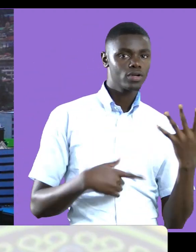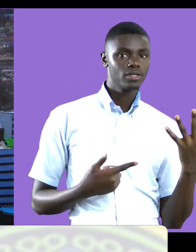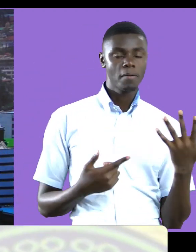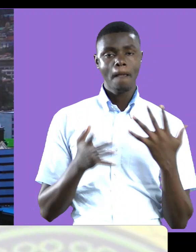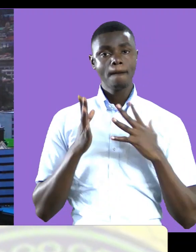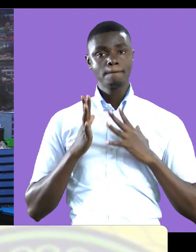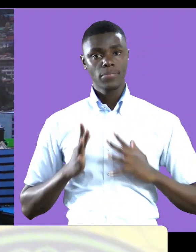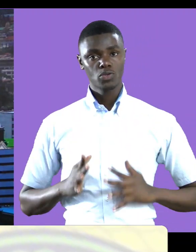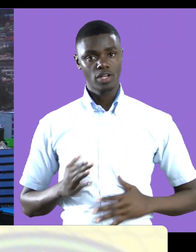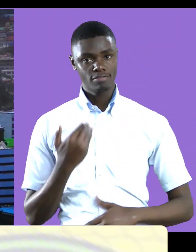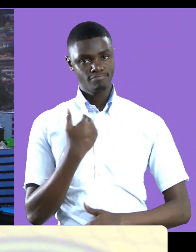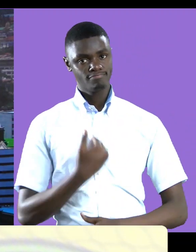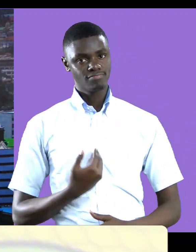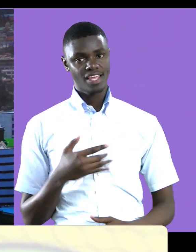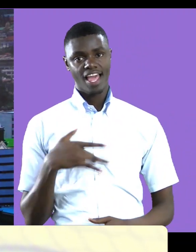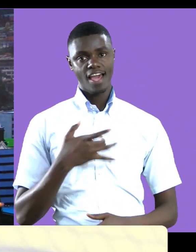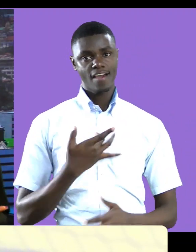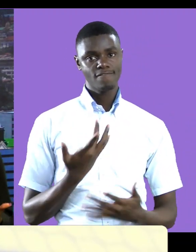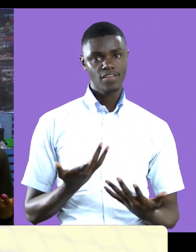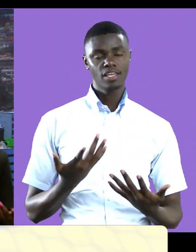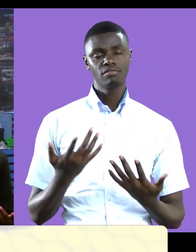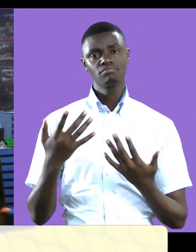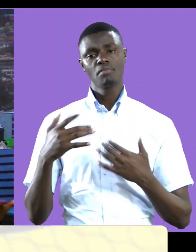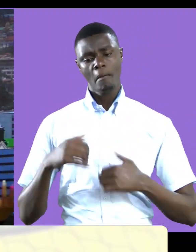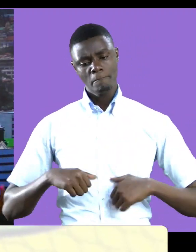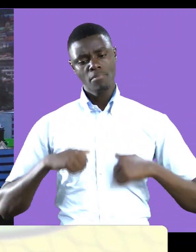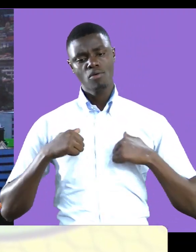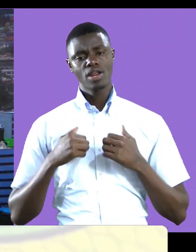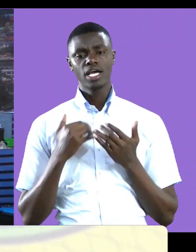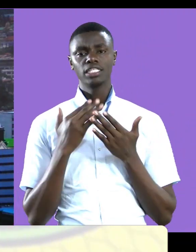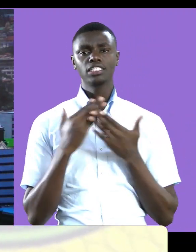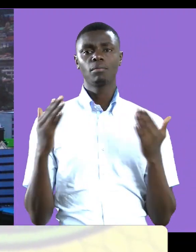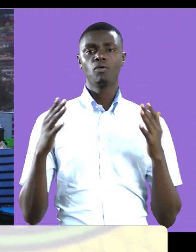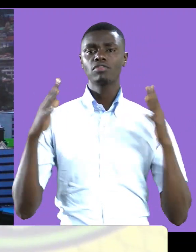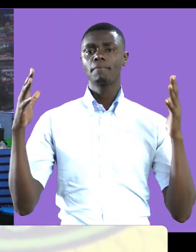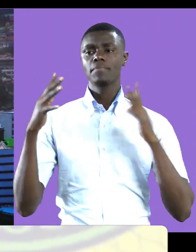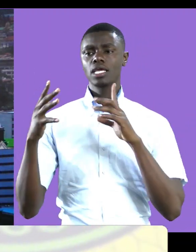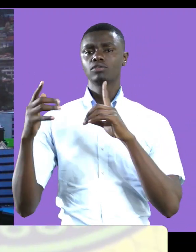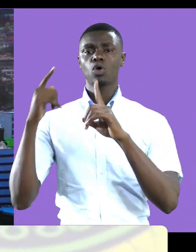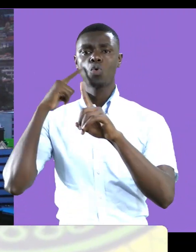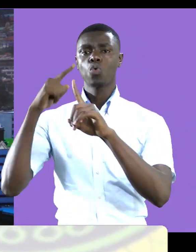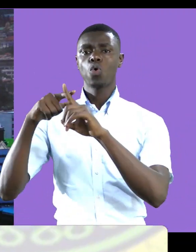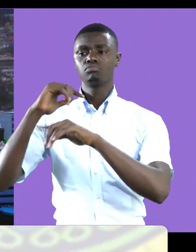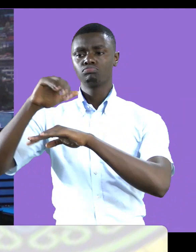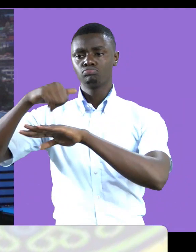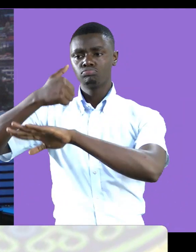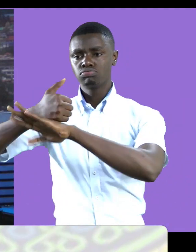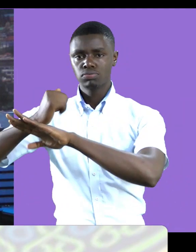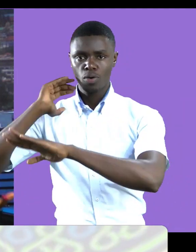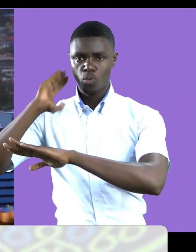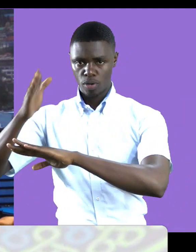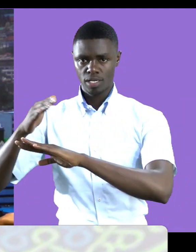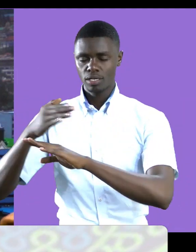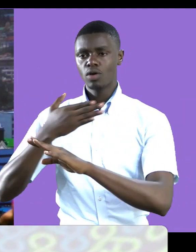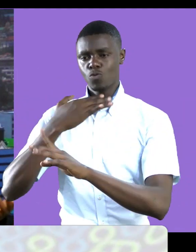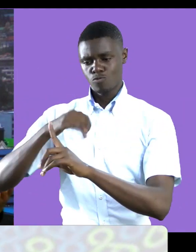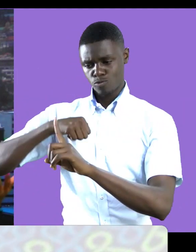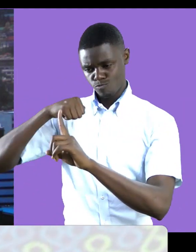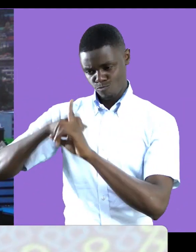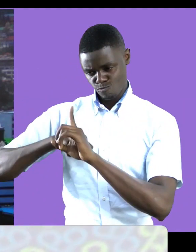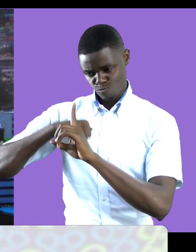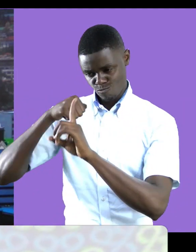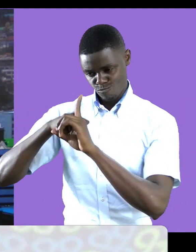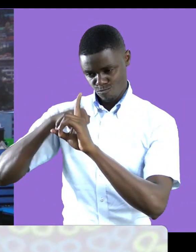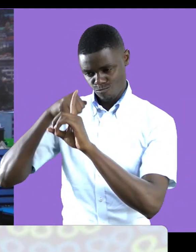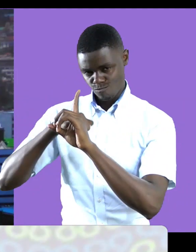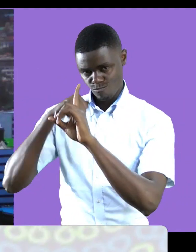Personally, I feel proud that some of the biggest goals I set that are going or that were supposed to measure the